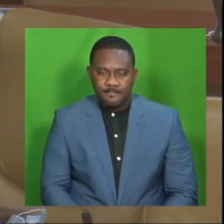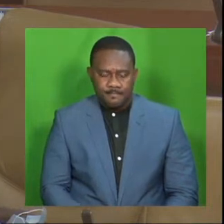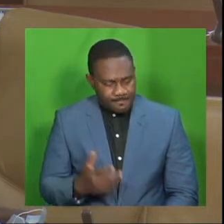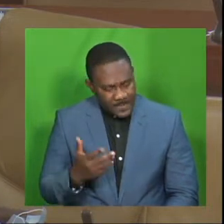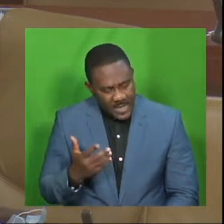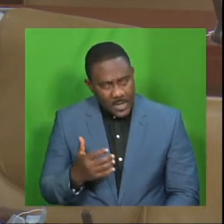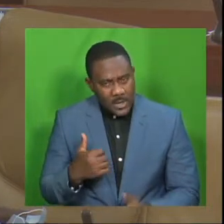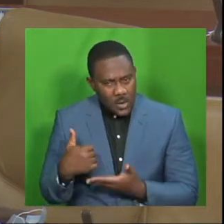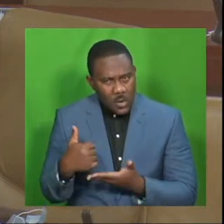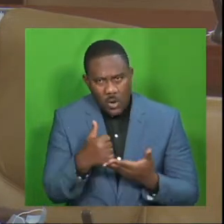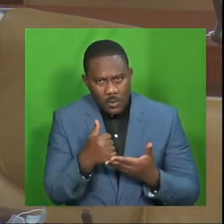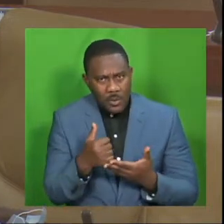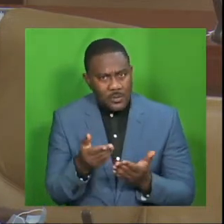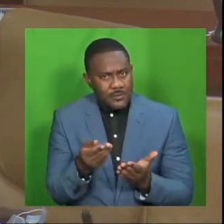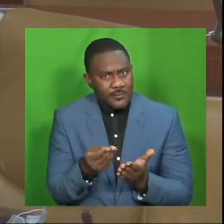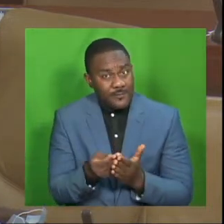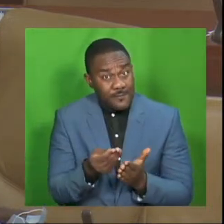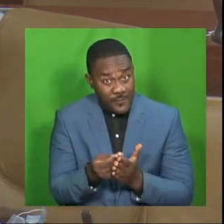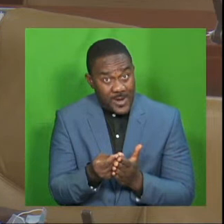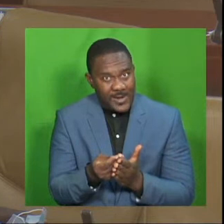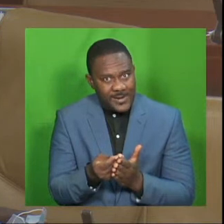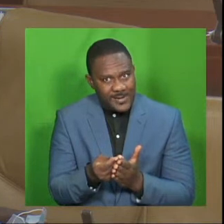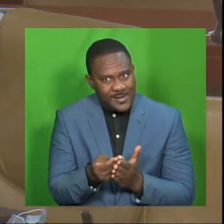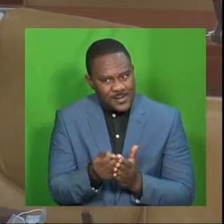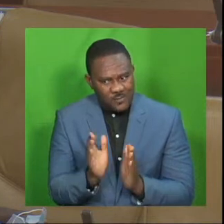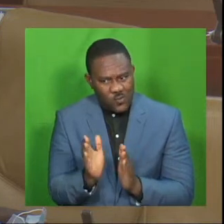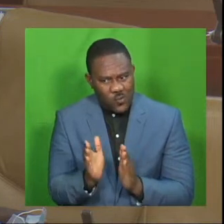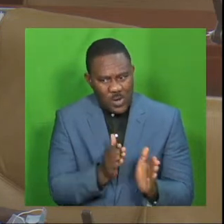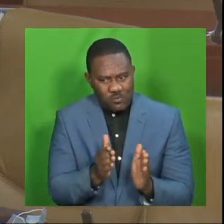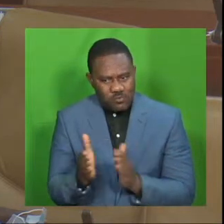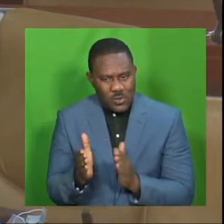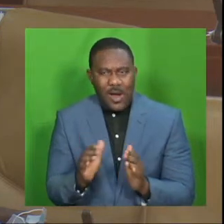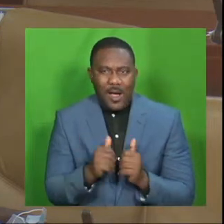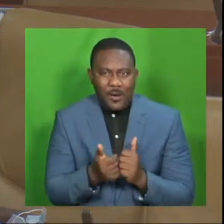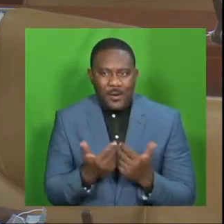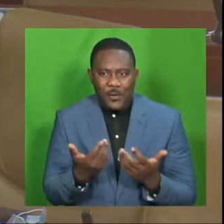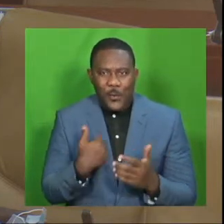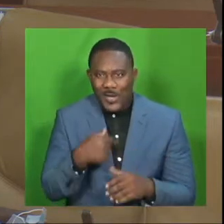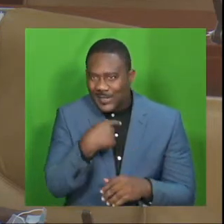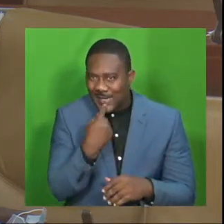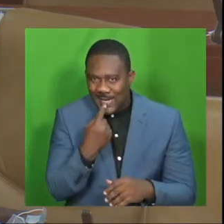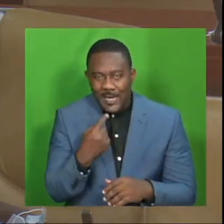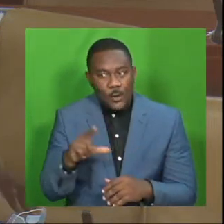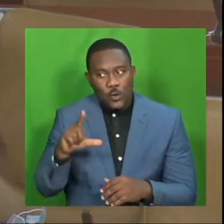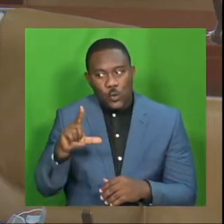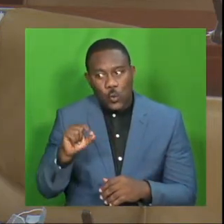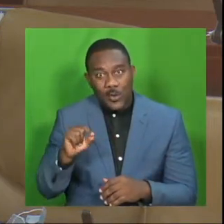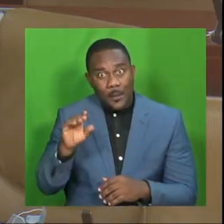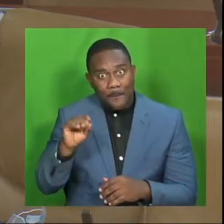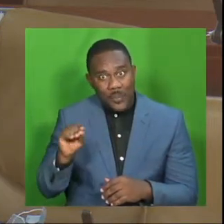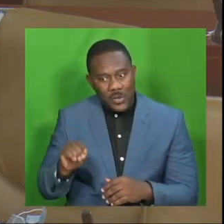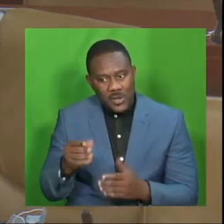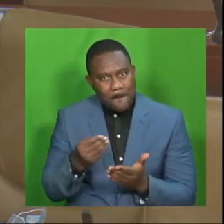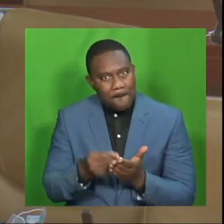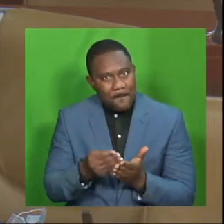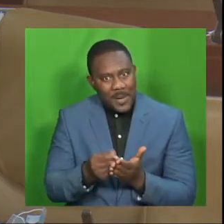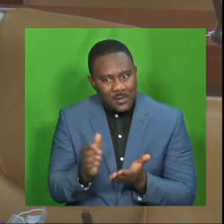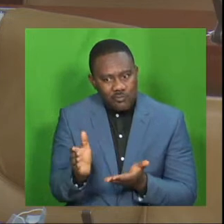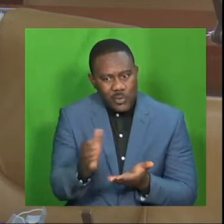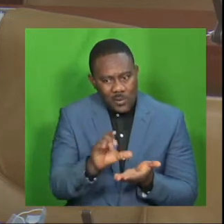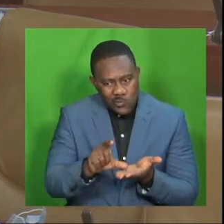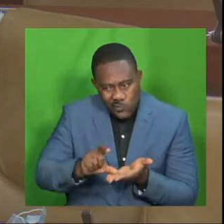common fund formula, we directed that at least 20% of the funds that are allocated